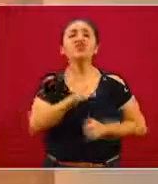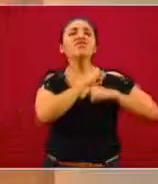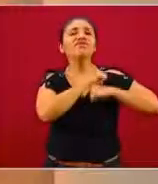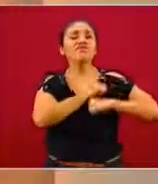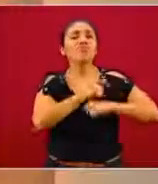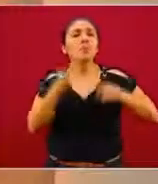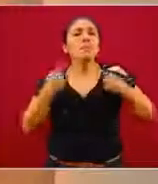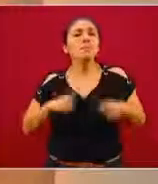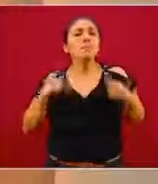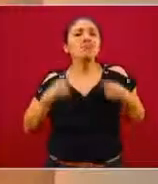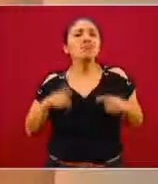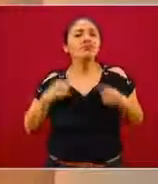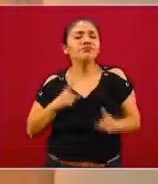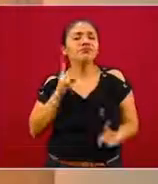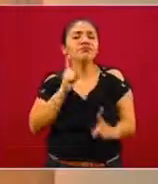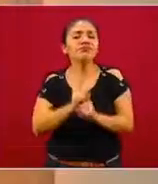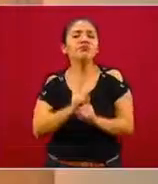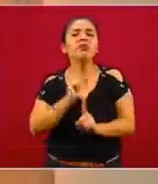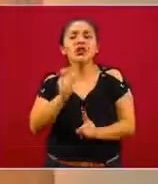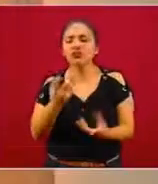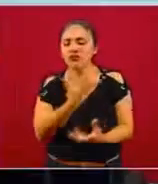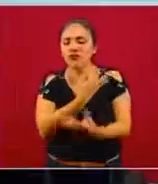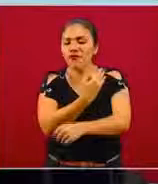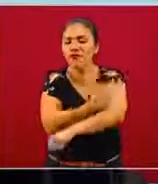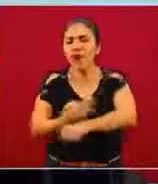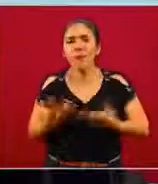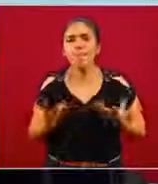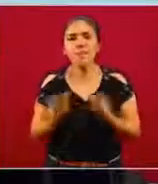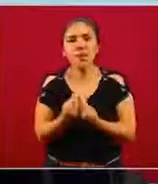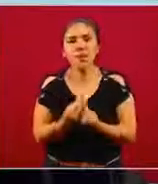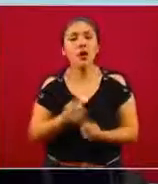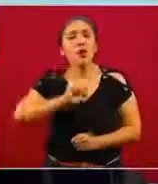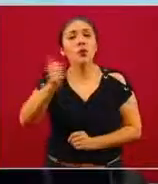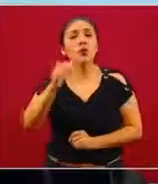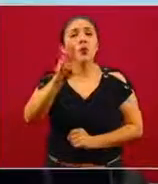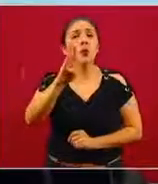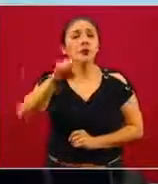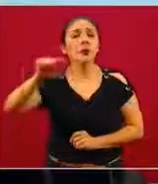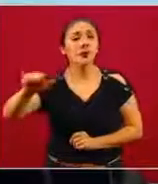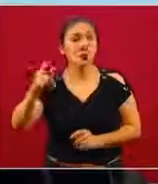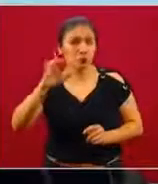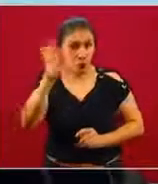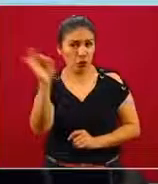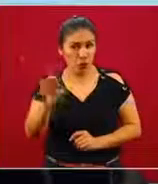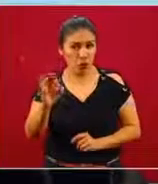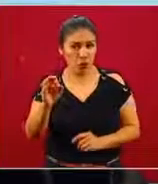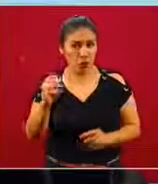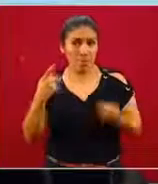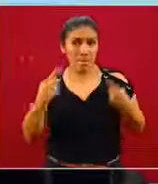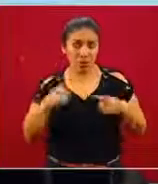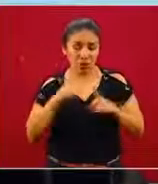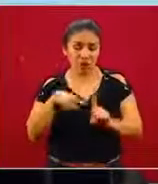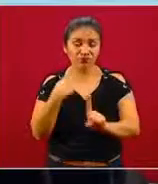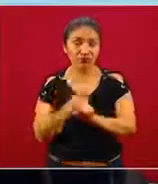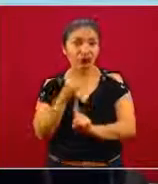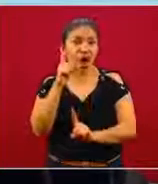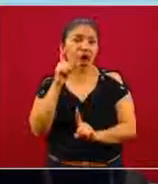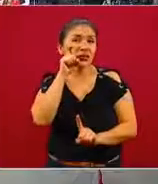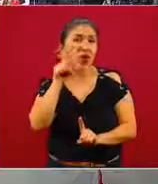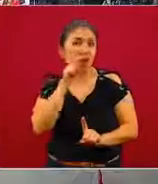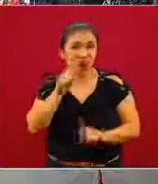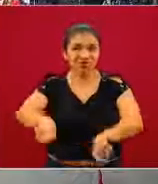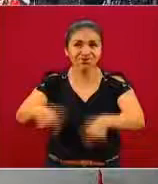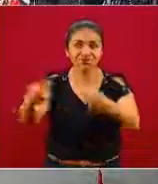64% suffer those injuries at the hands of someone who is related to them, and 96% of cases of